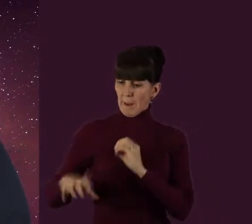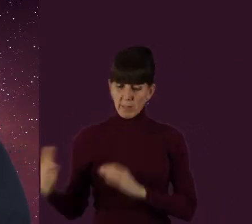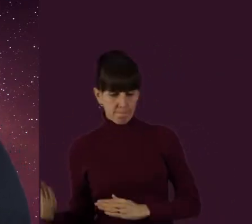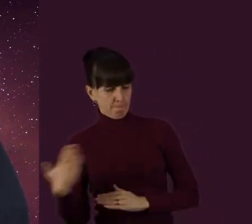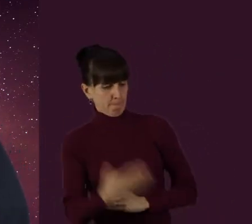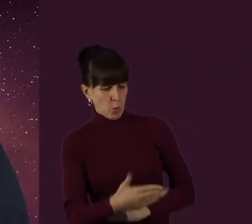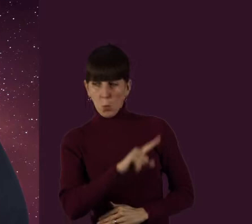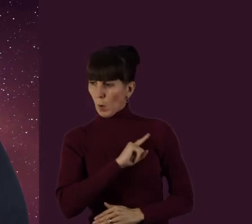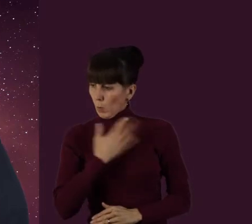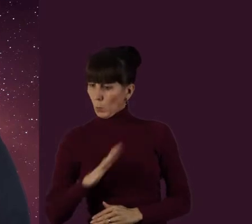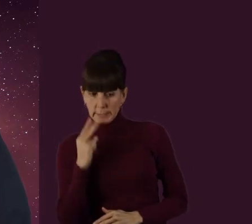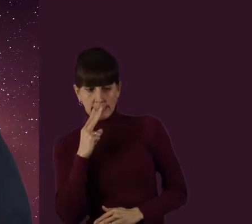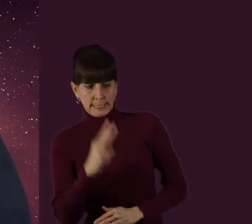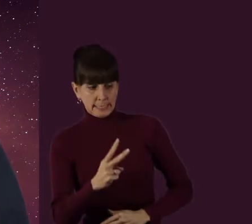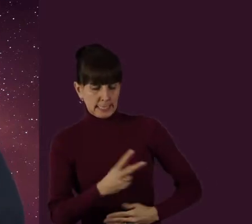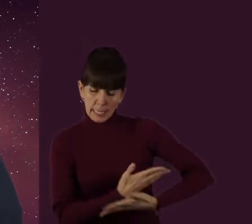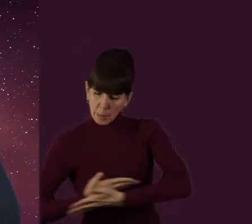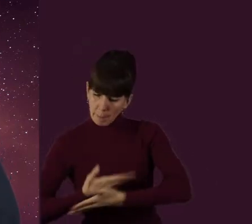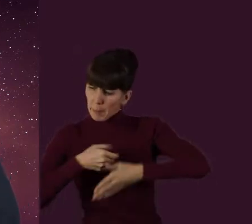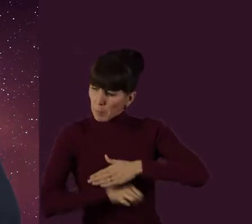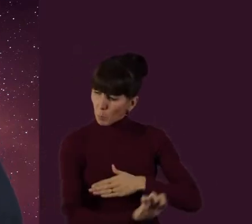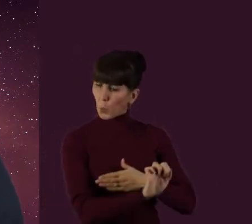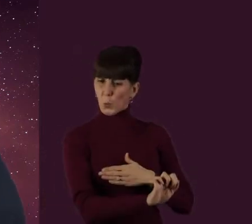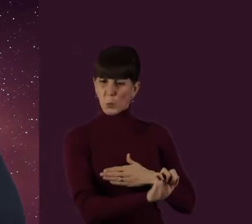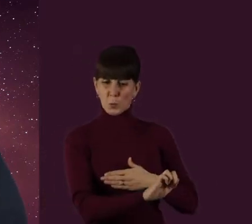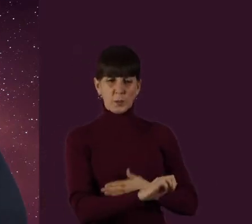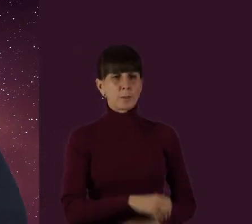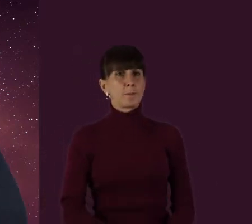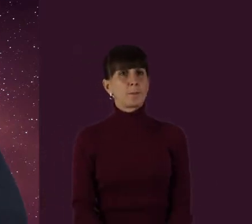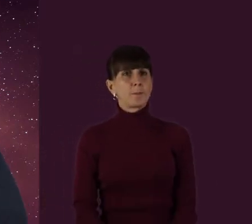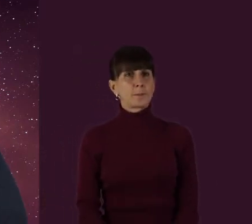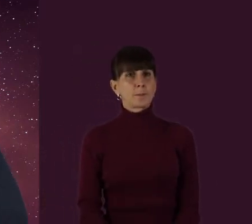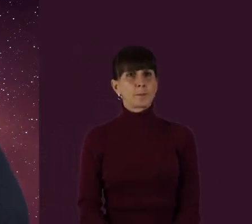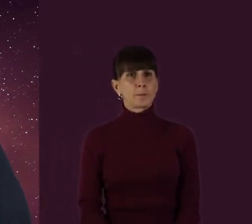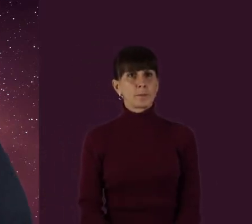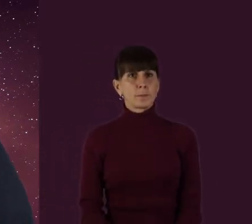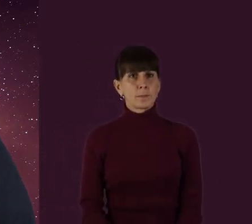this thing that has happened, which the Lord has told us about."